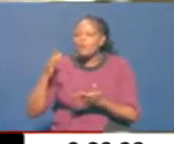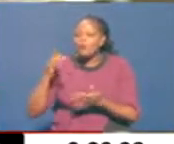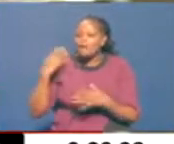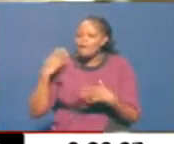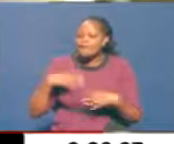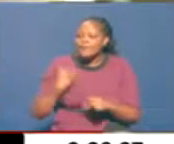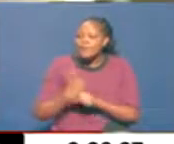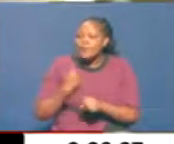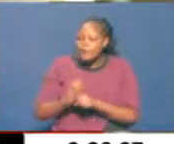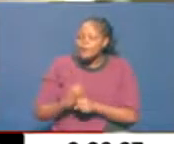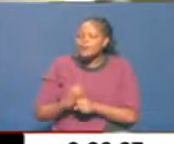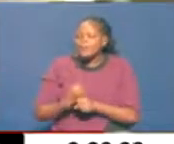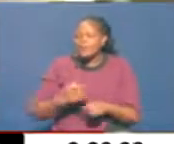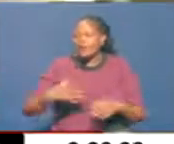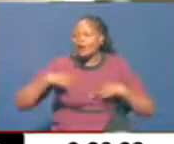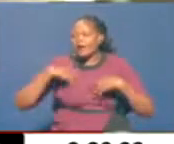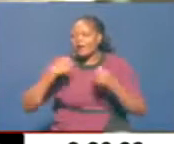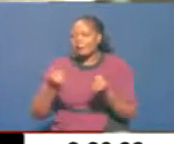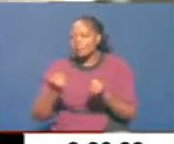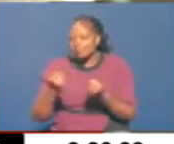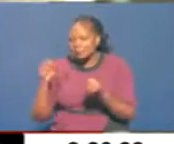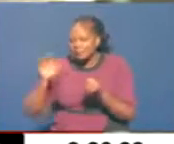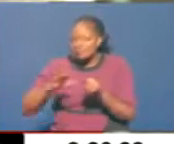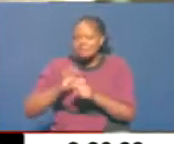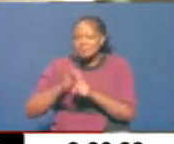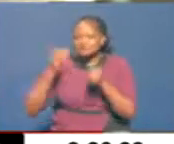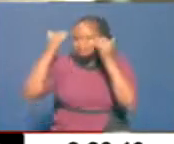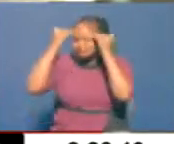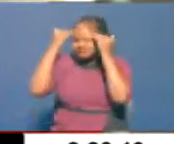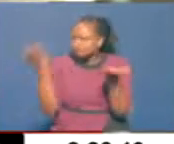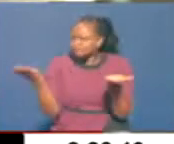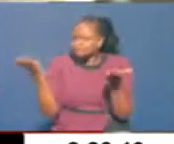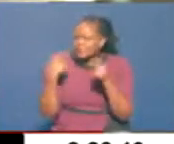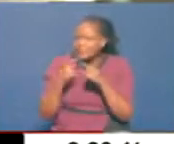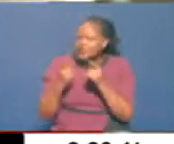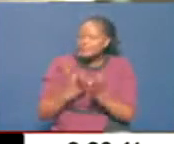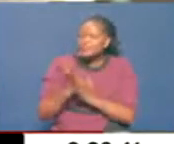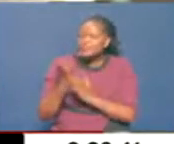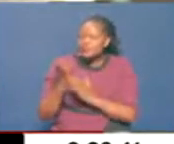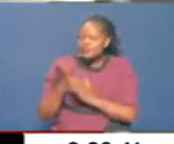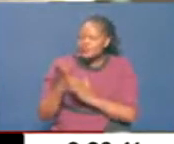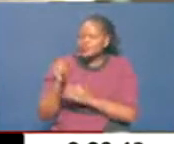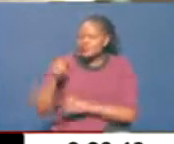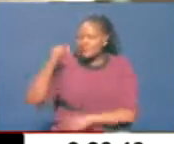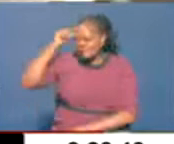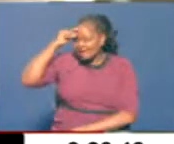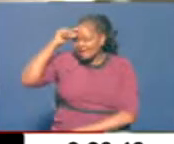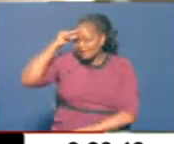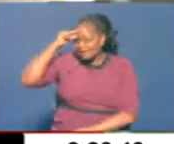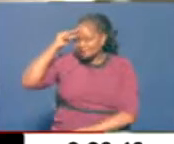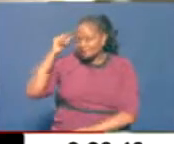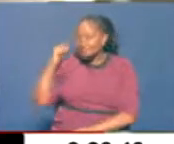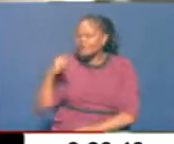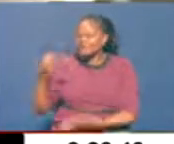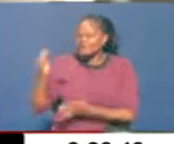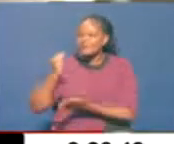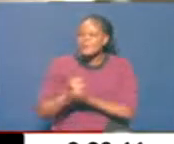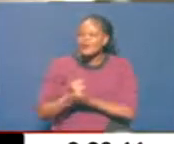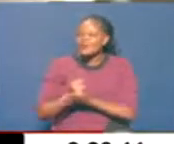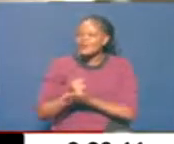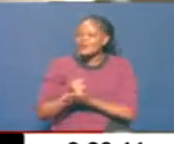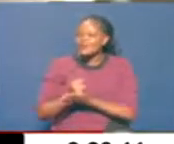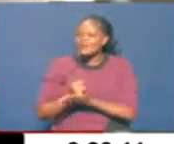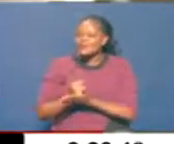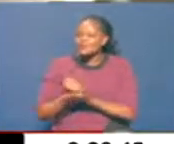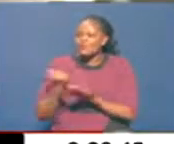health space. Many may not know, but through this government's term, we've actually employed mostly almost